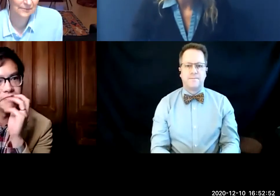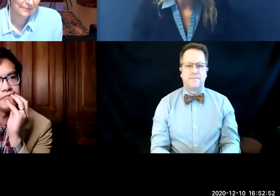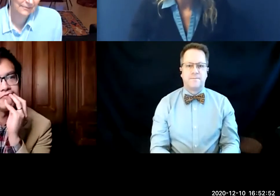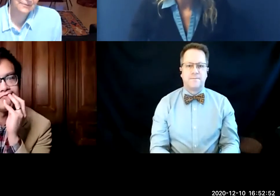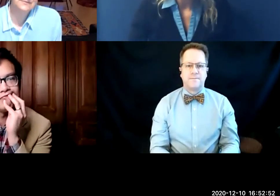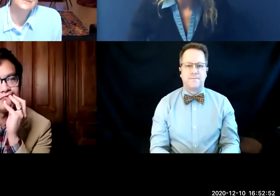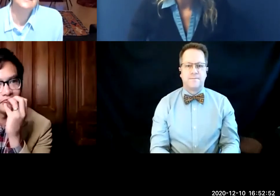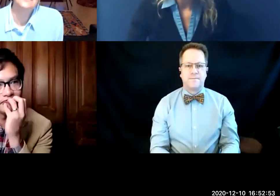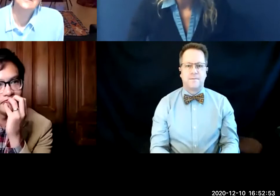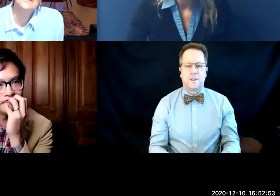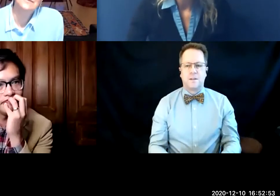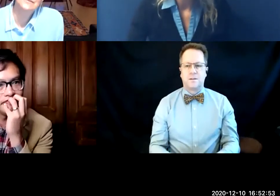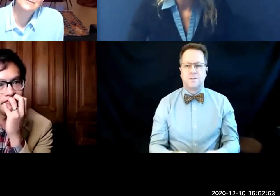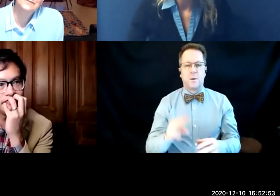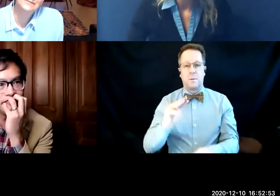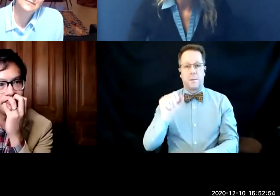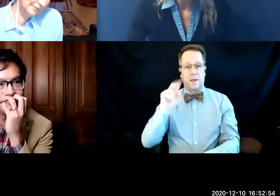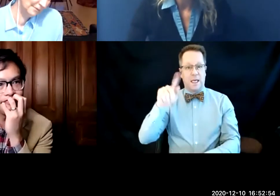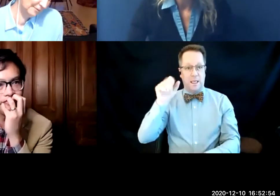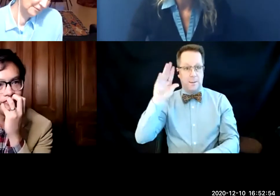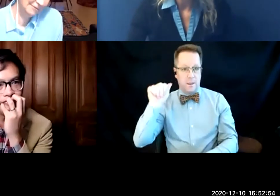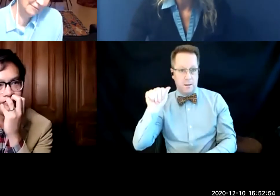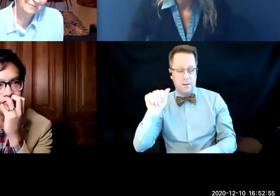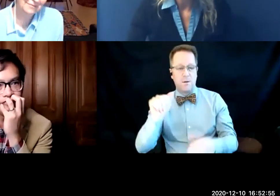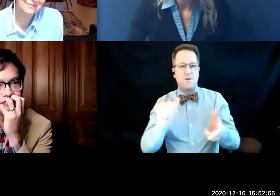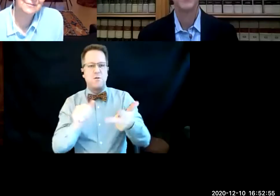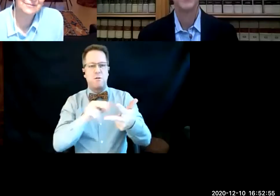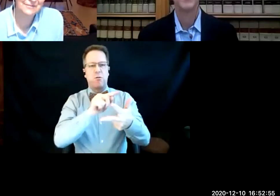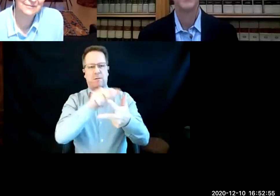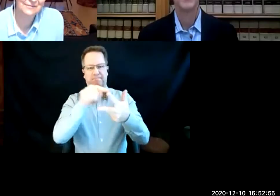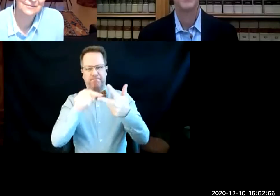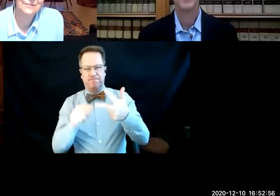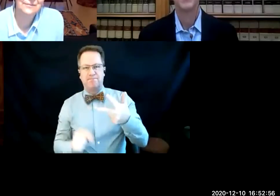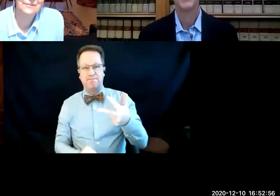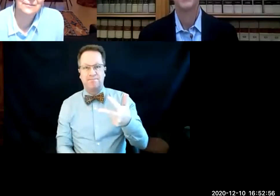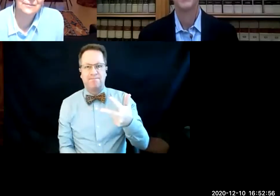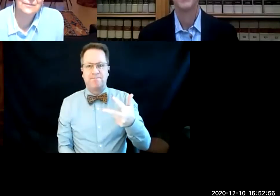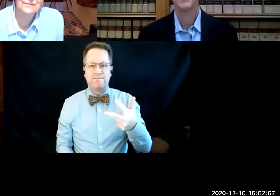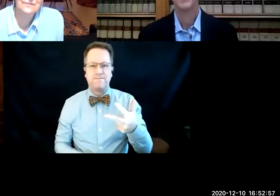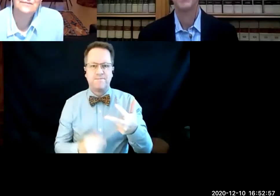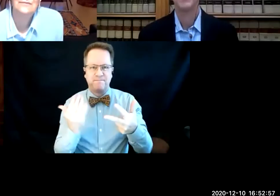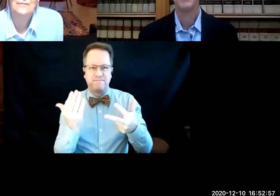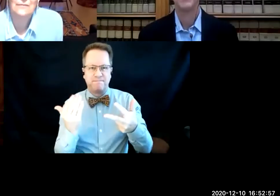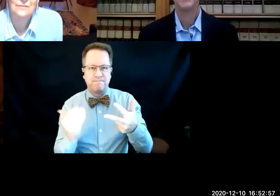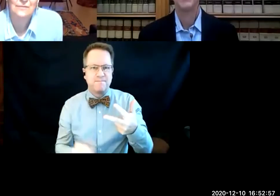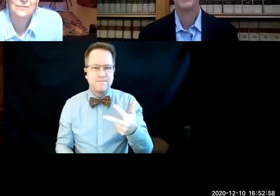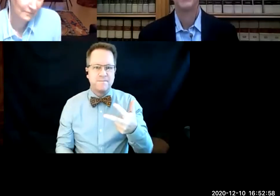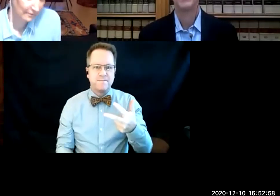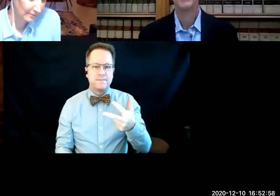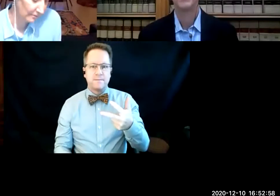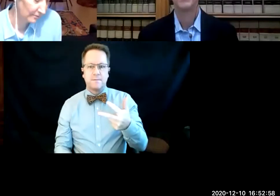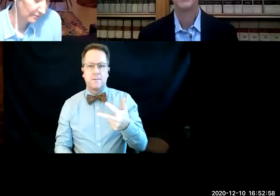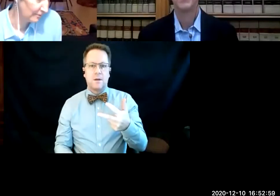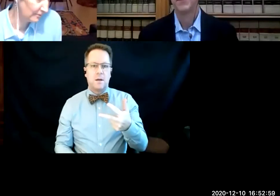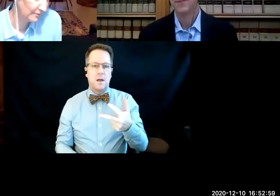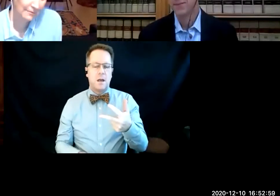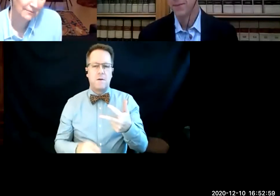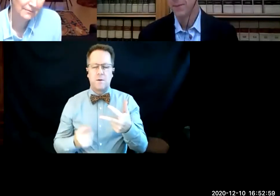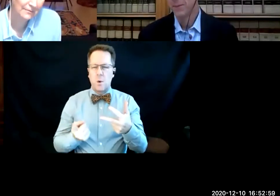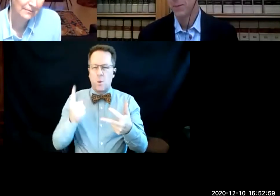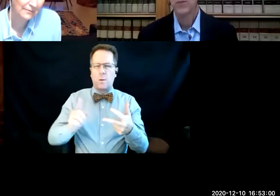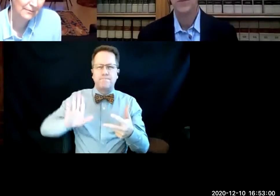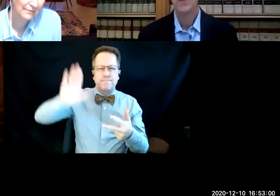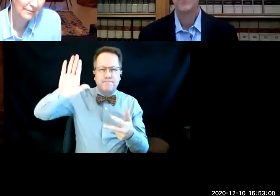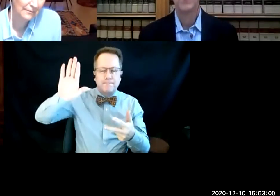and we're going to switch back from give Connie a break. Clint's back with us. Sure. So I have a raised hand